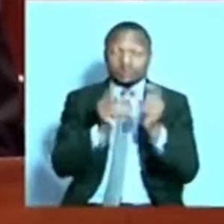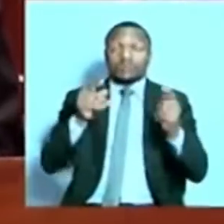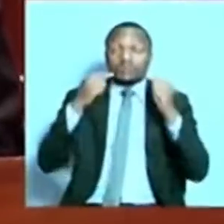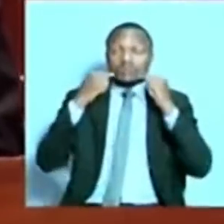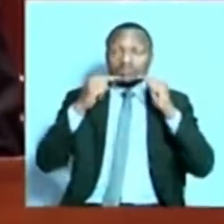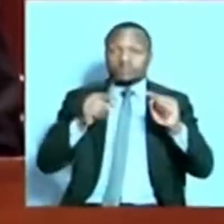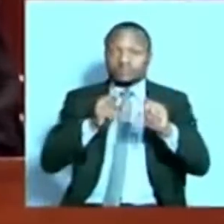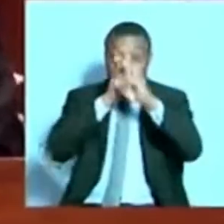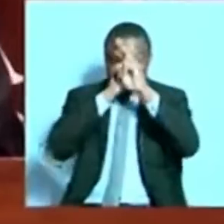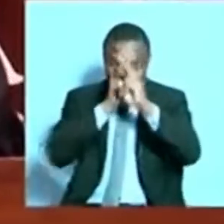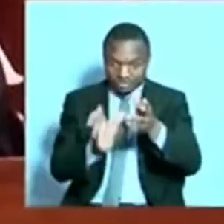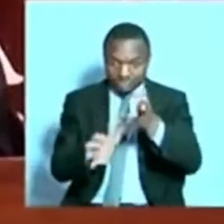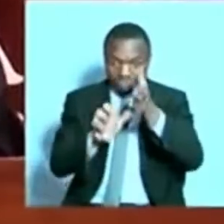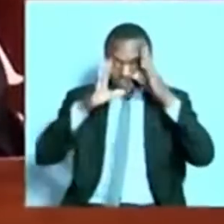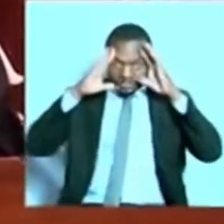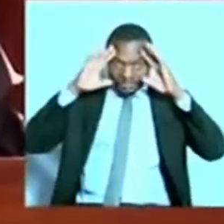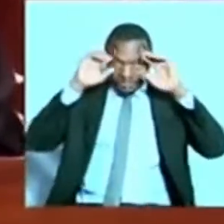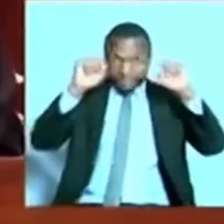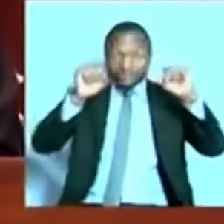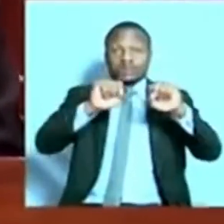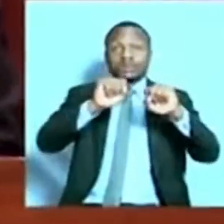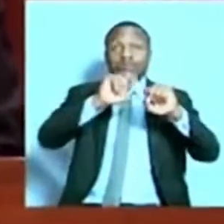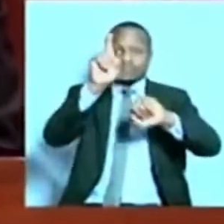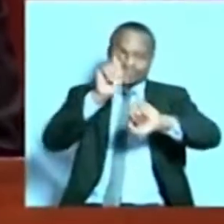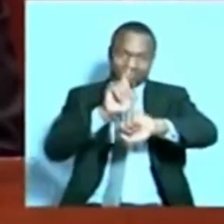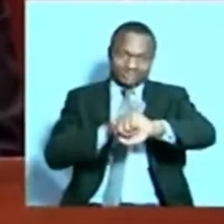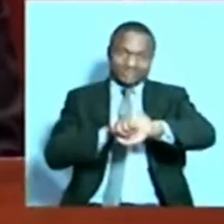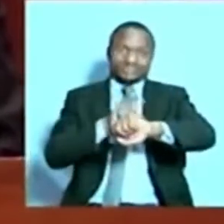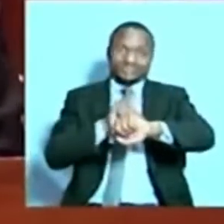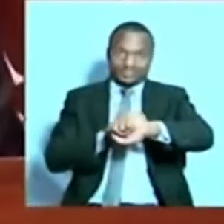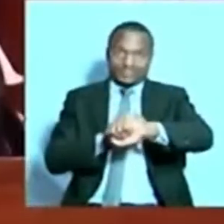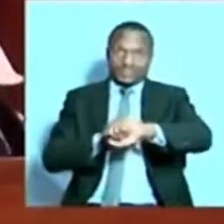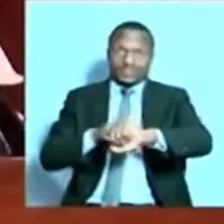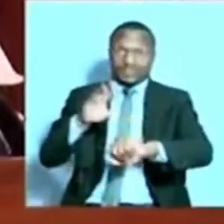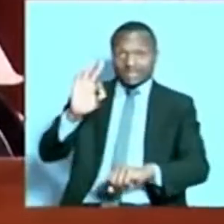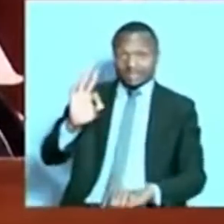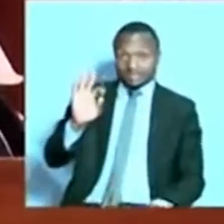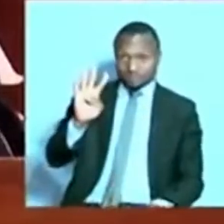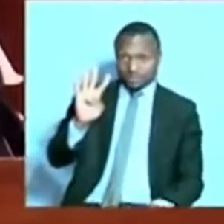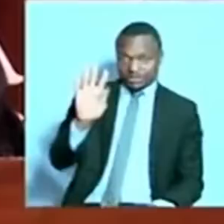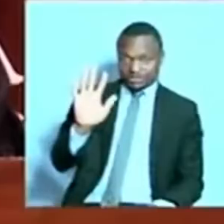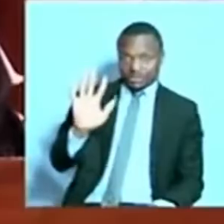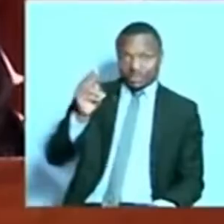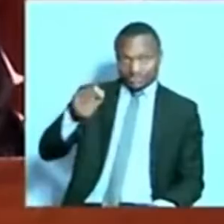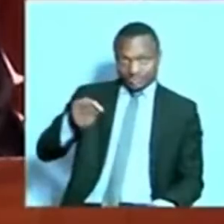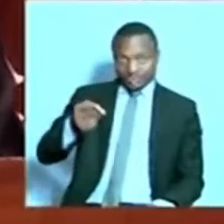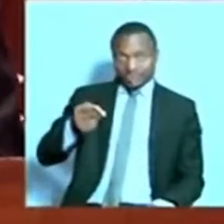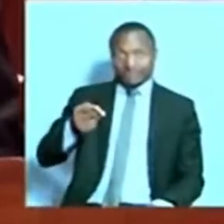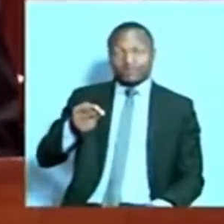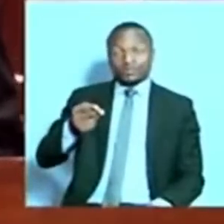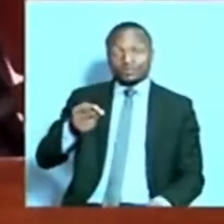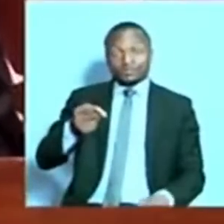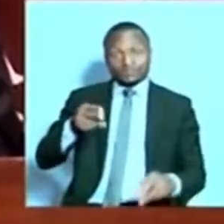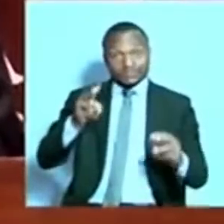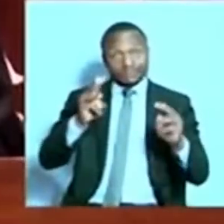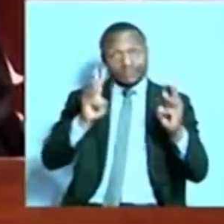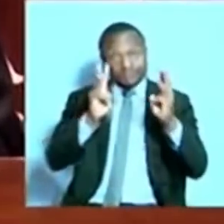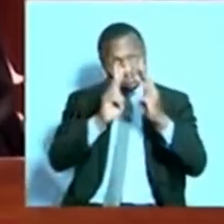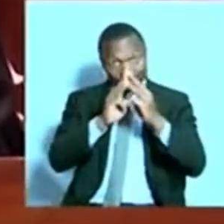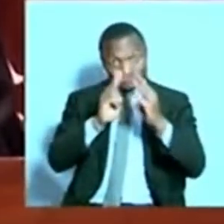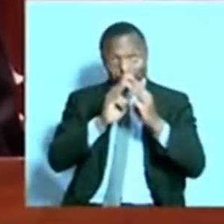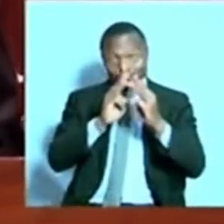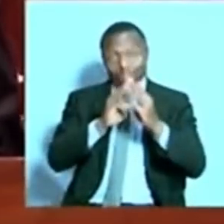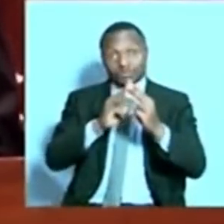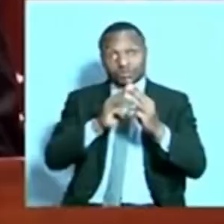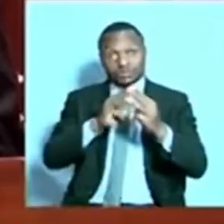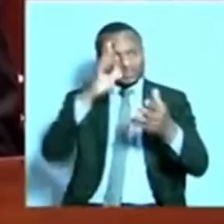honor the Vice President's question time, and at exactly 09:45 hours, business 46 hours, business was